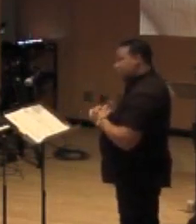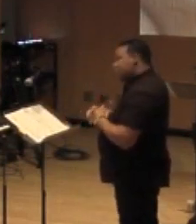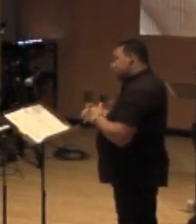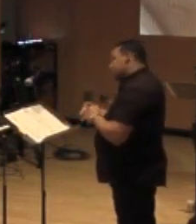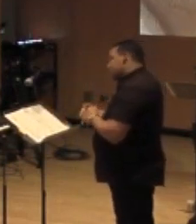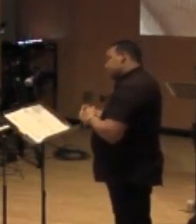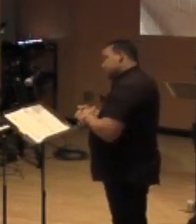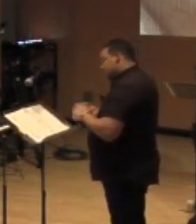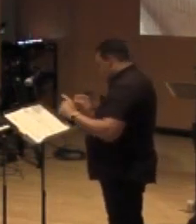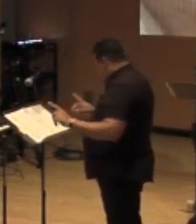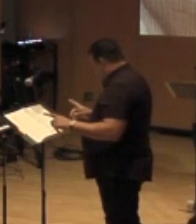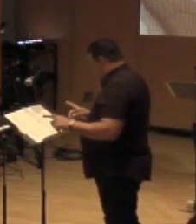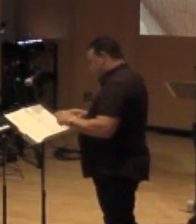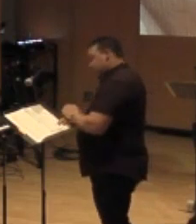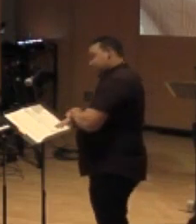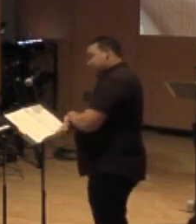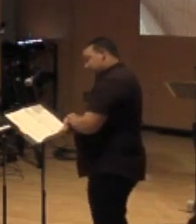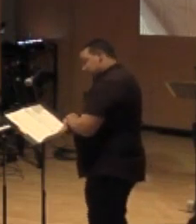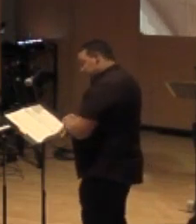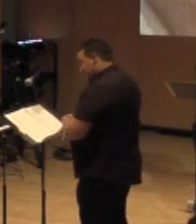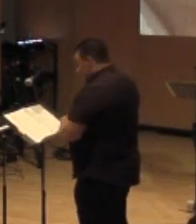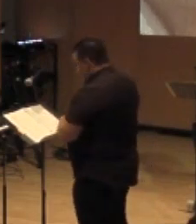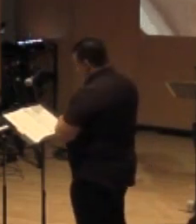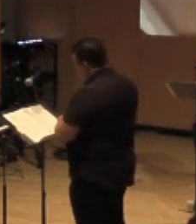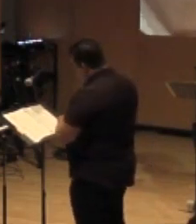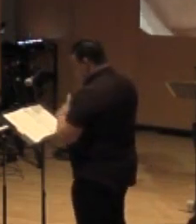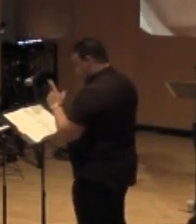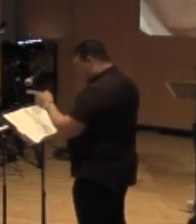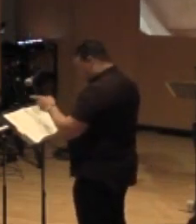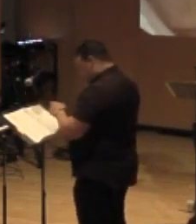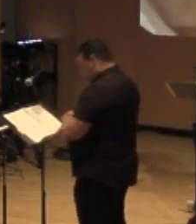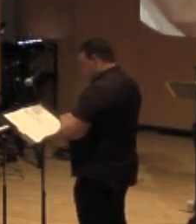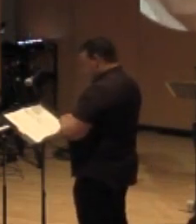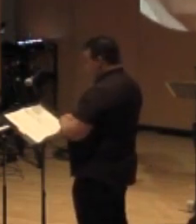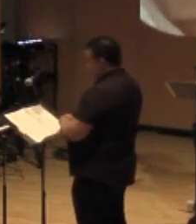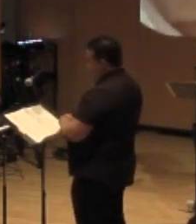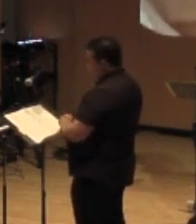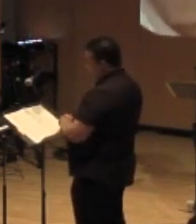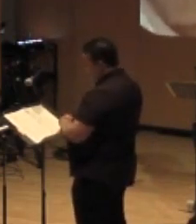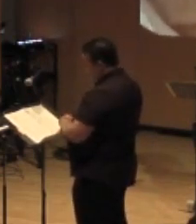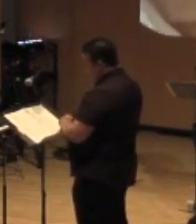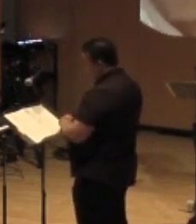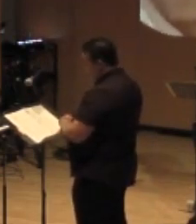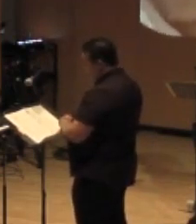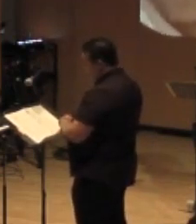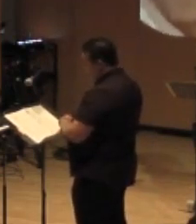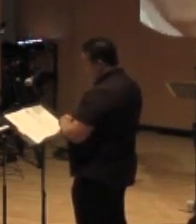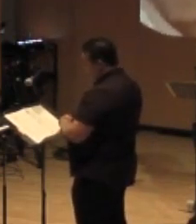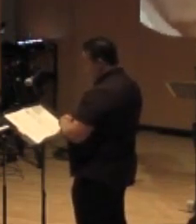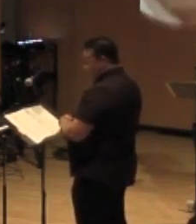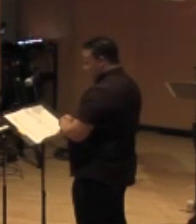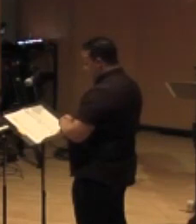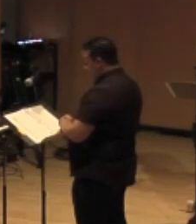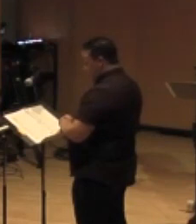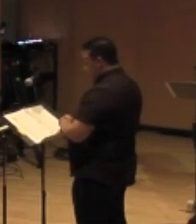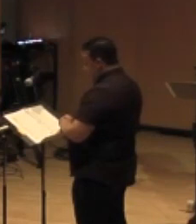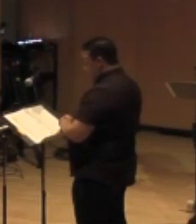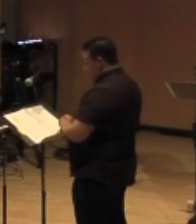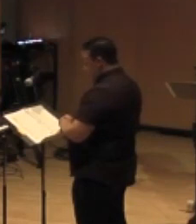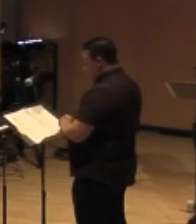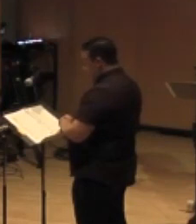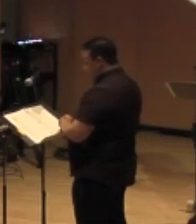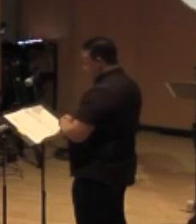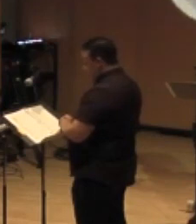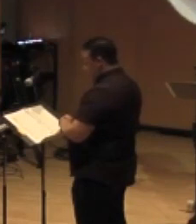water because she's coming no it's not just that but that's part of it I want to go out on the water because I like being on the water and